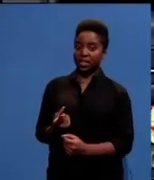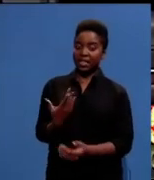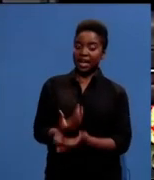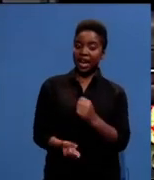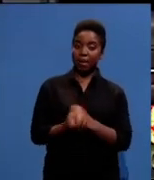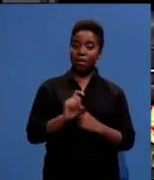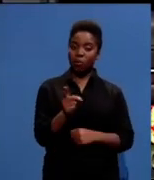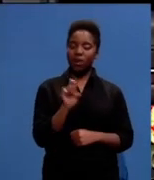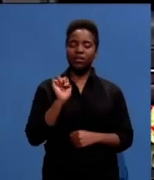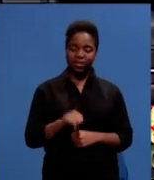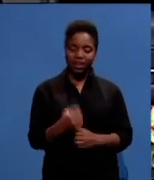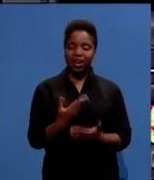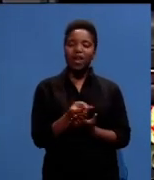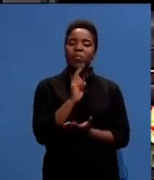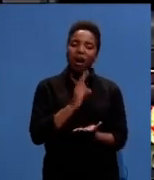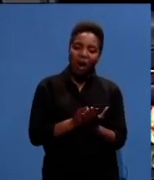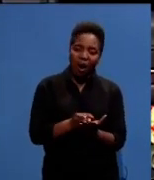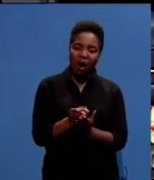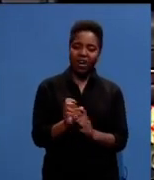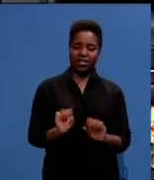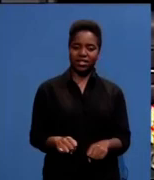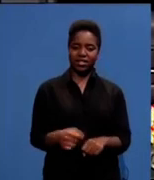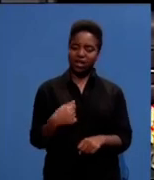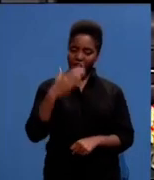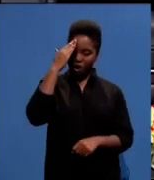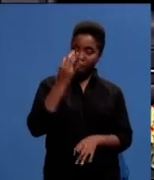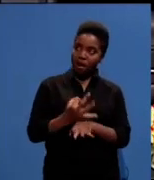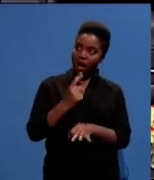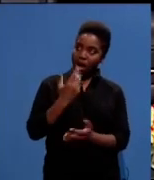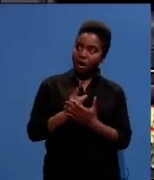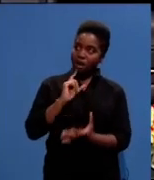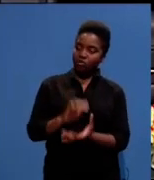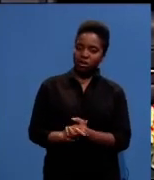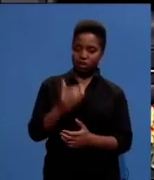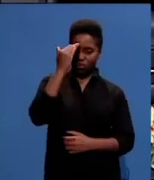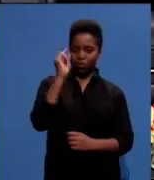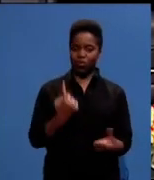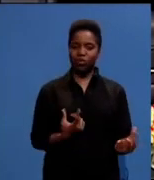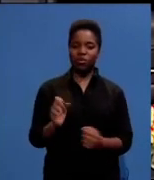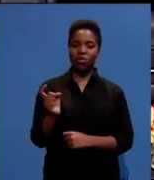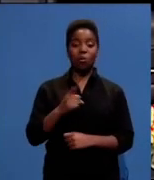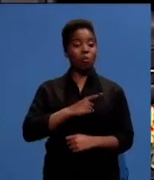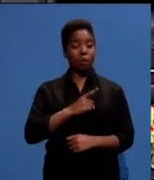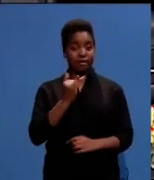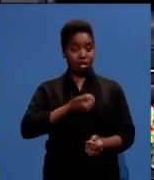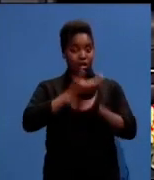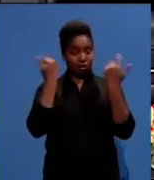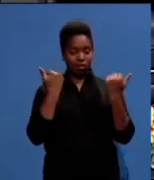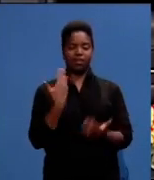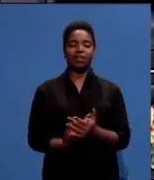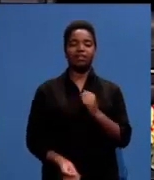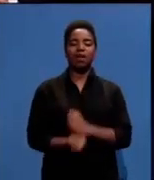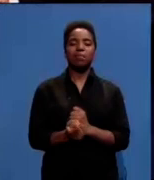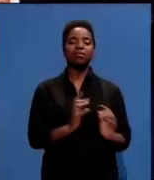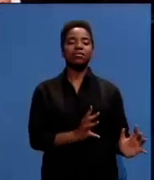And also to be able to know that I can trust my father and my mother to know what they are doing, because of if I hadn't, these are the consequences that I